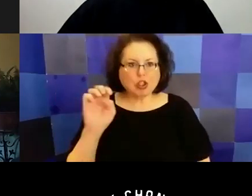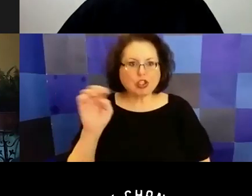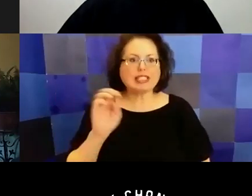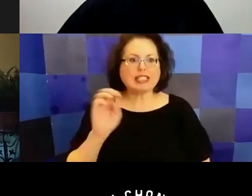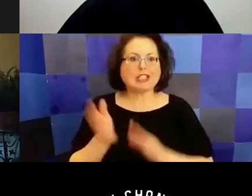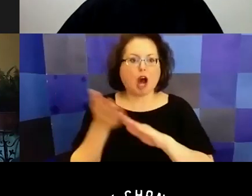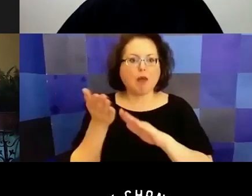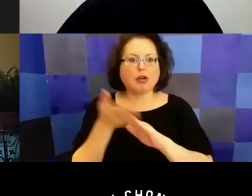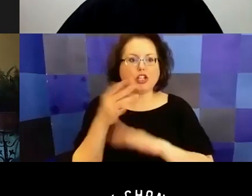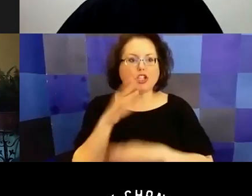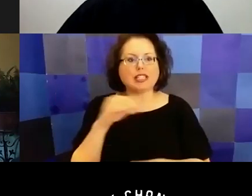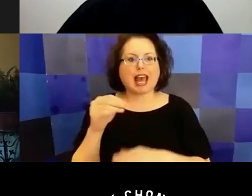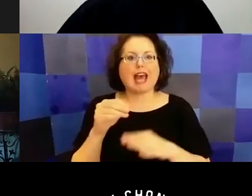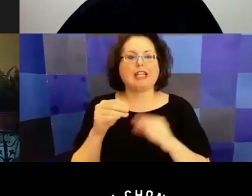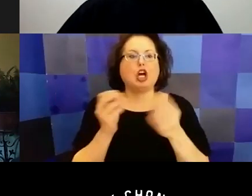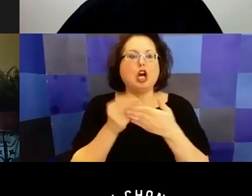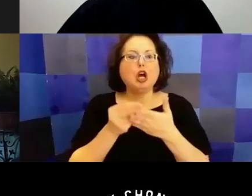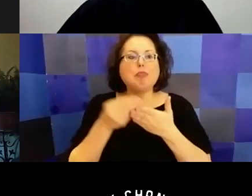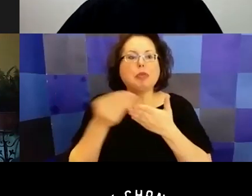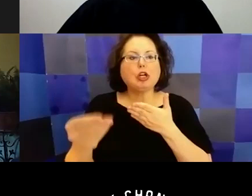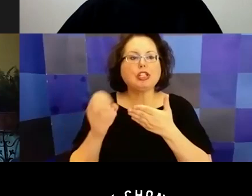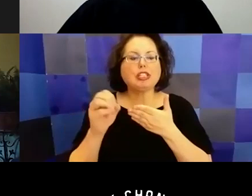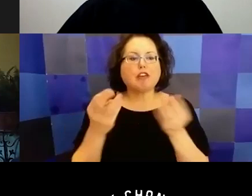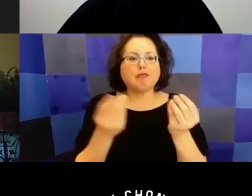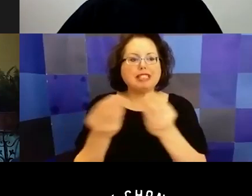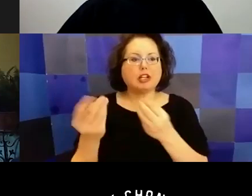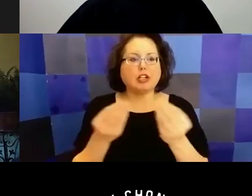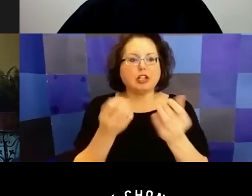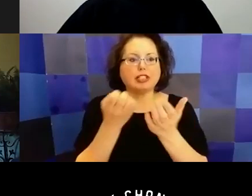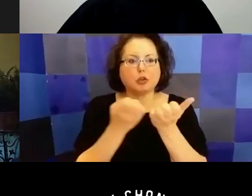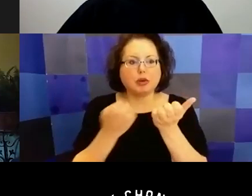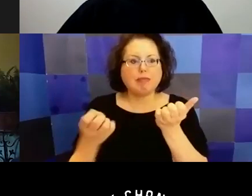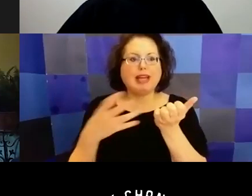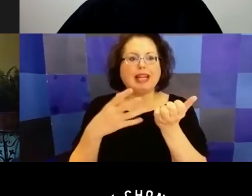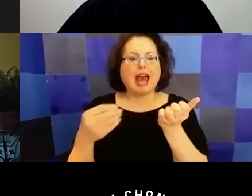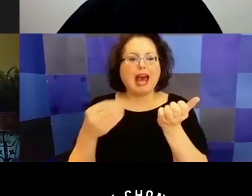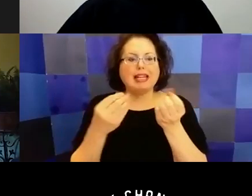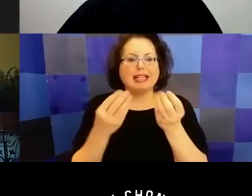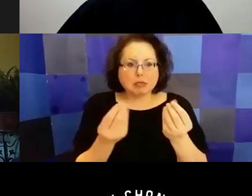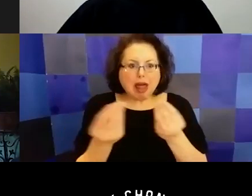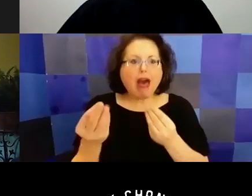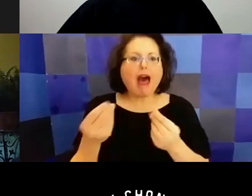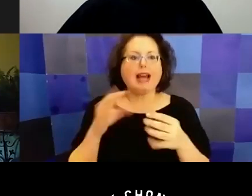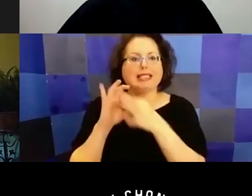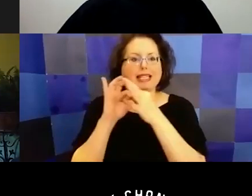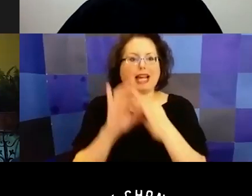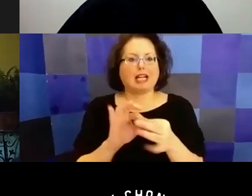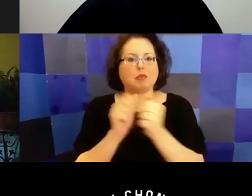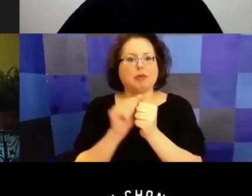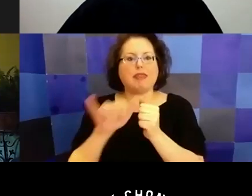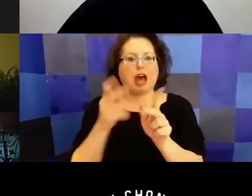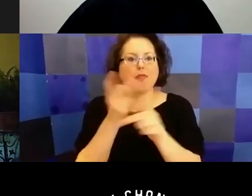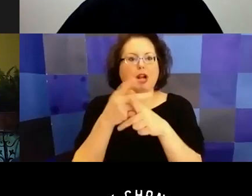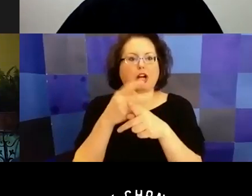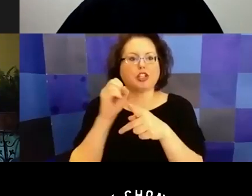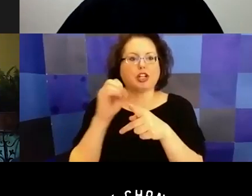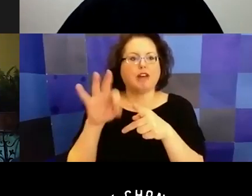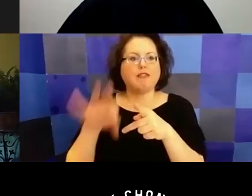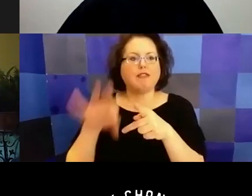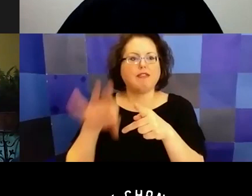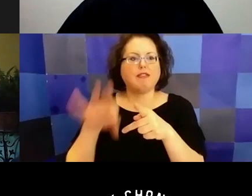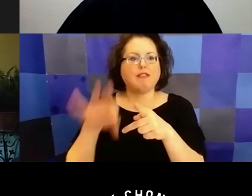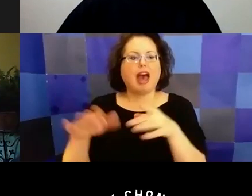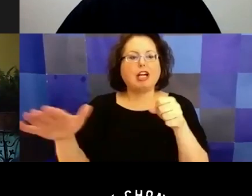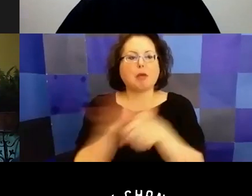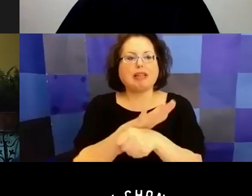emergencies, operations, and or the purchase of materials, equipment, and supplies in connection with the production of the complete